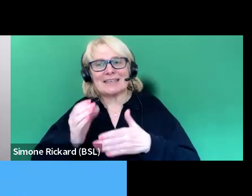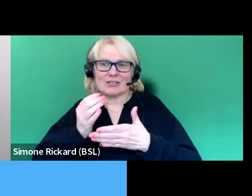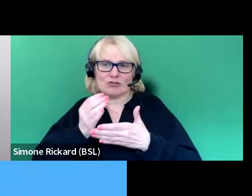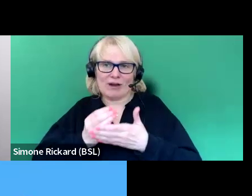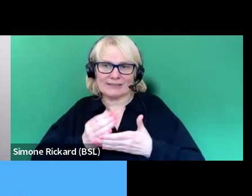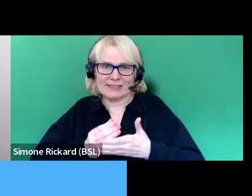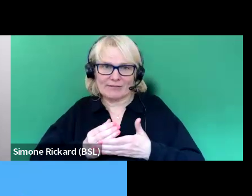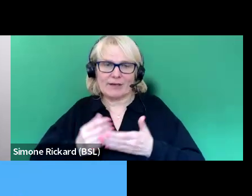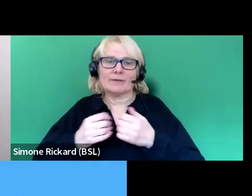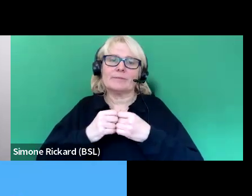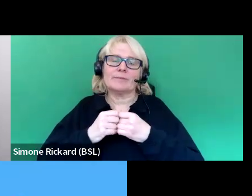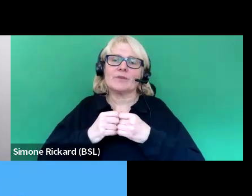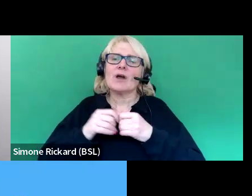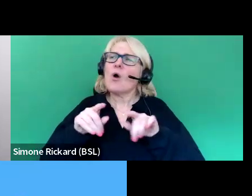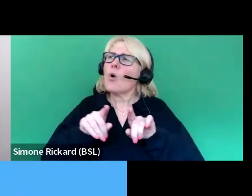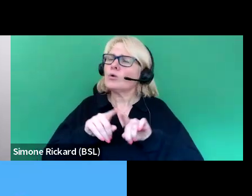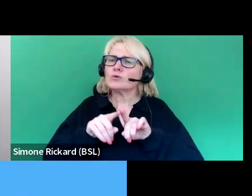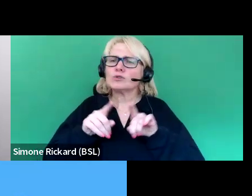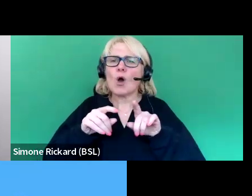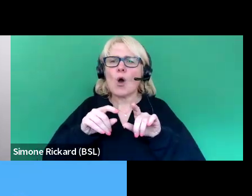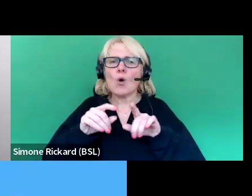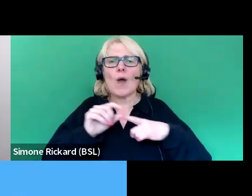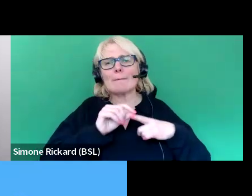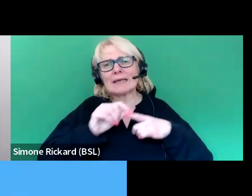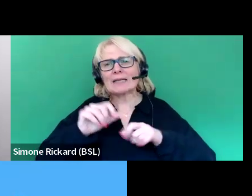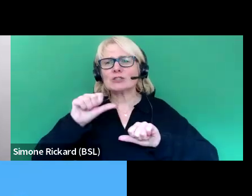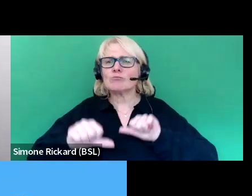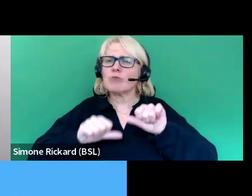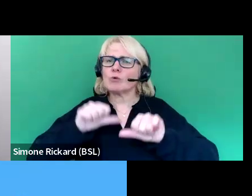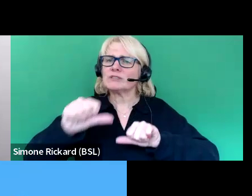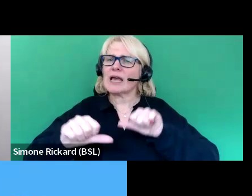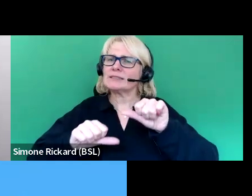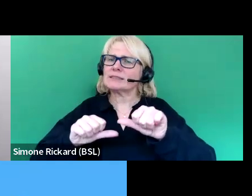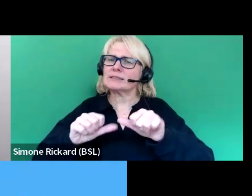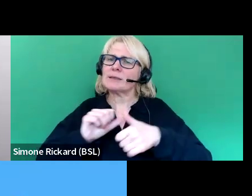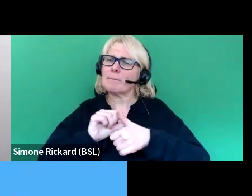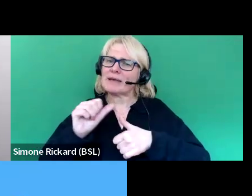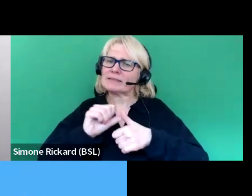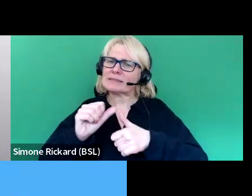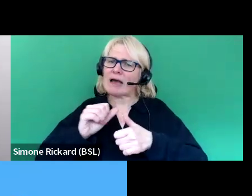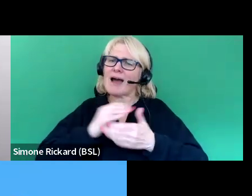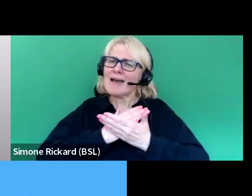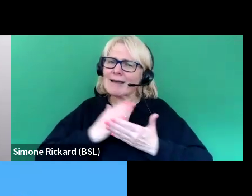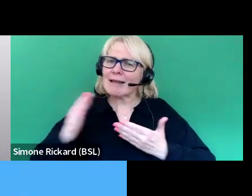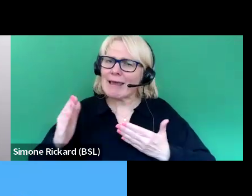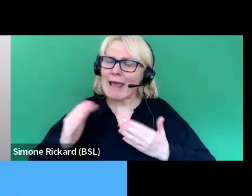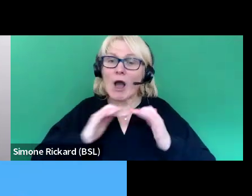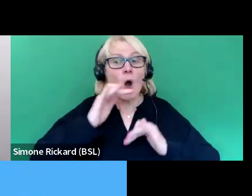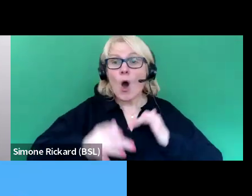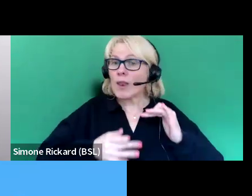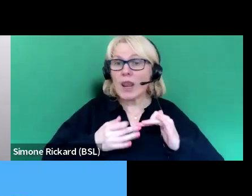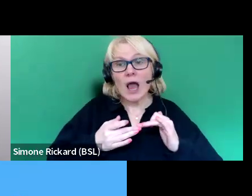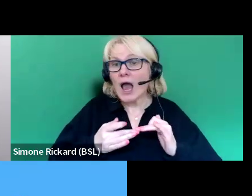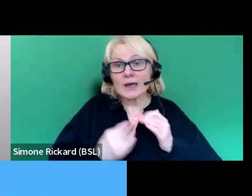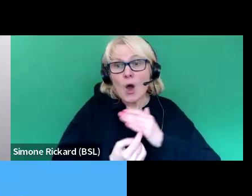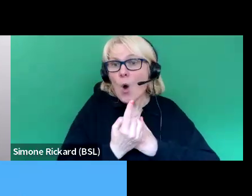application process more straightforward. So it didn't have to be an online application, different ways